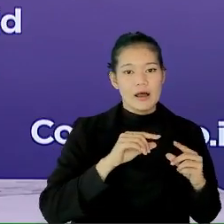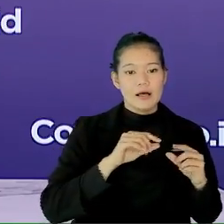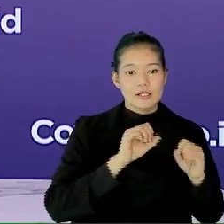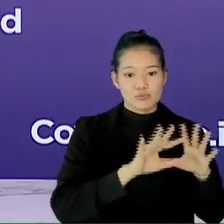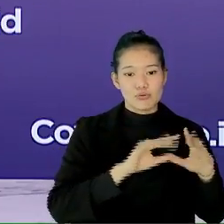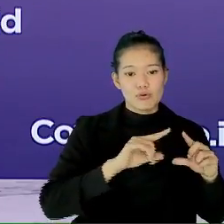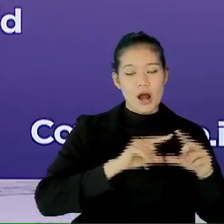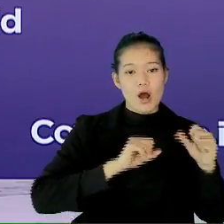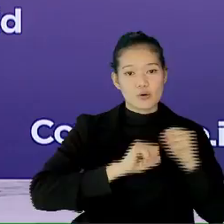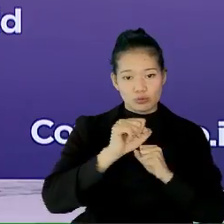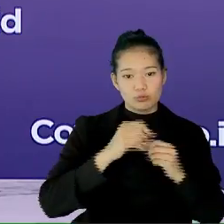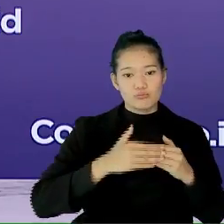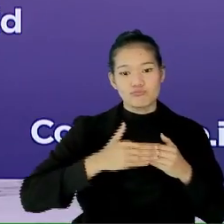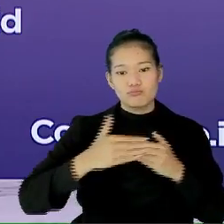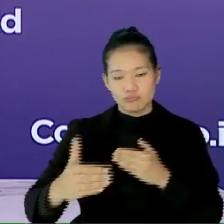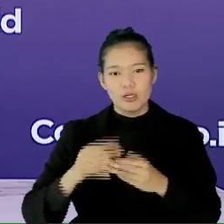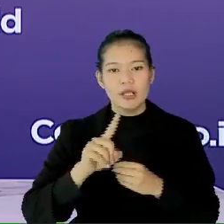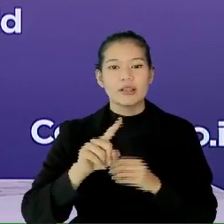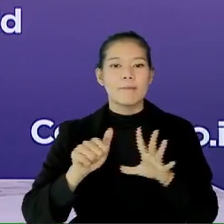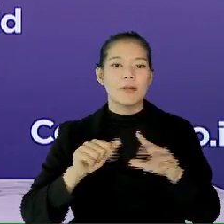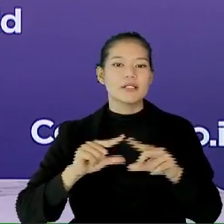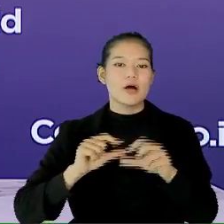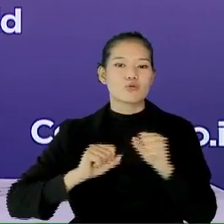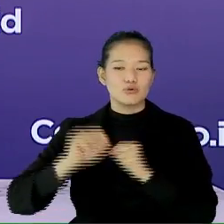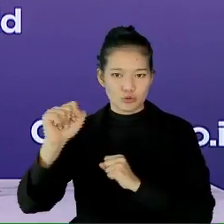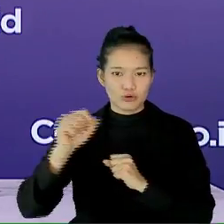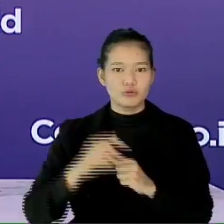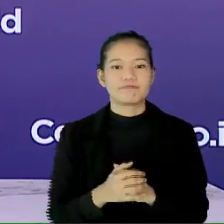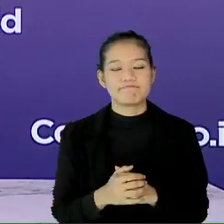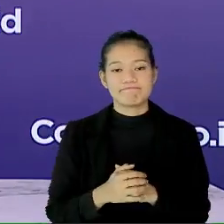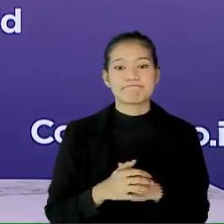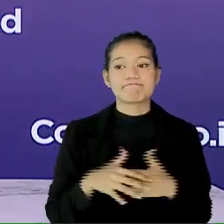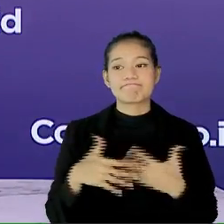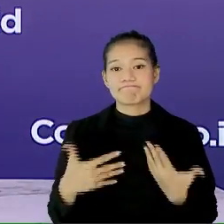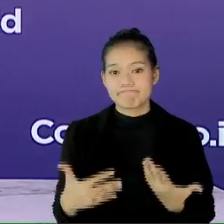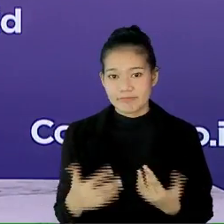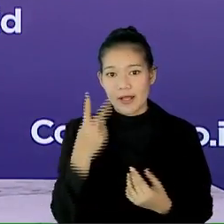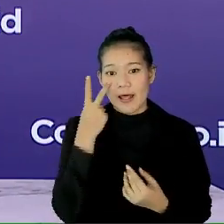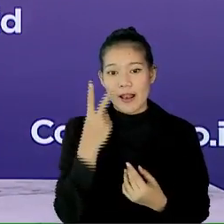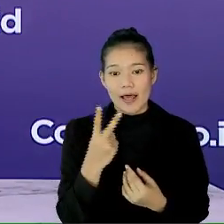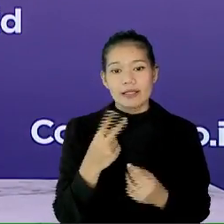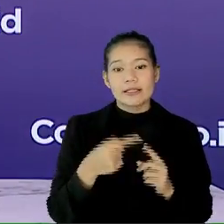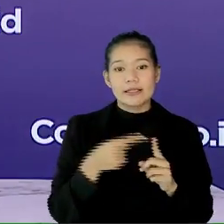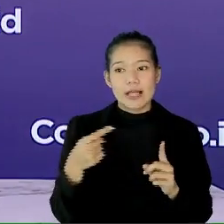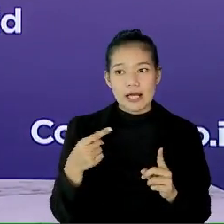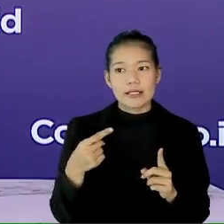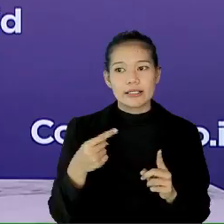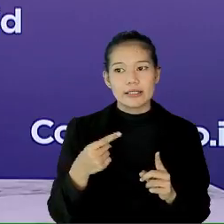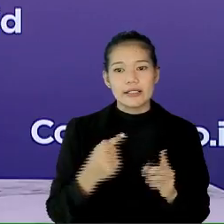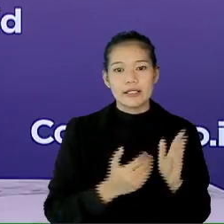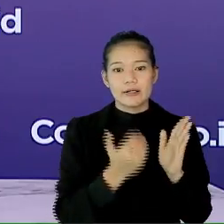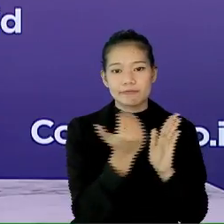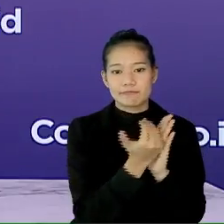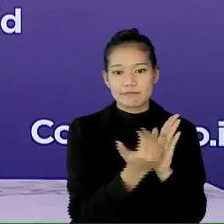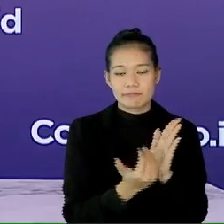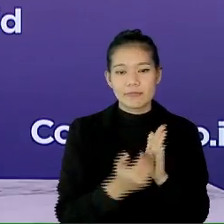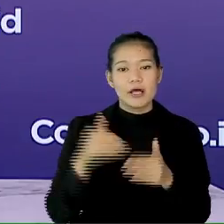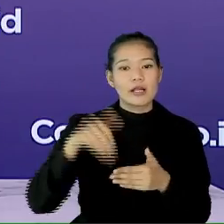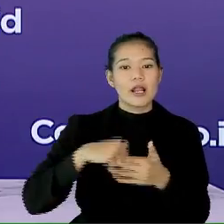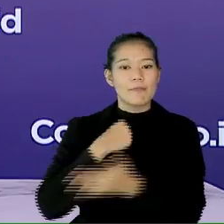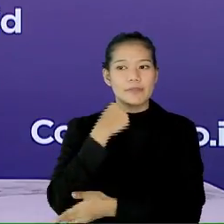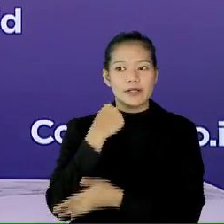10 to August 16, 2021. Meanwhile, based on the instruction of the Minister of Home